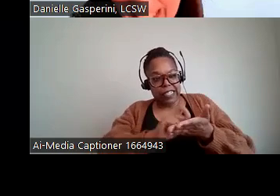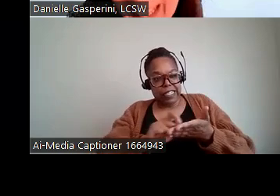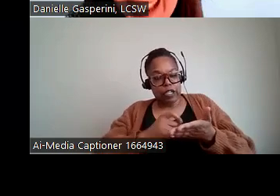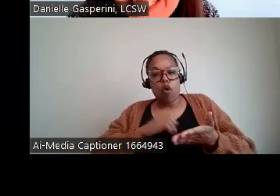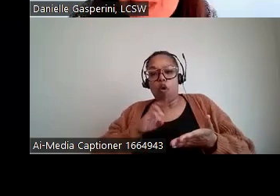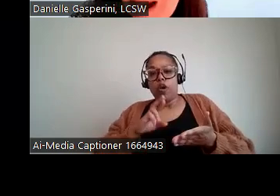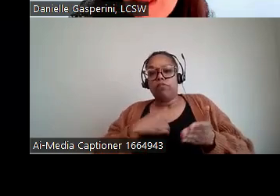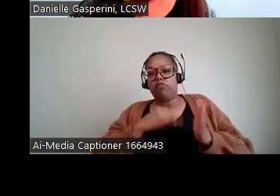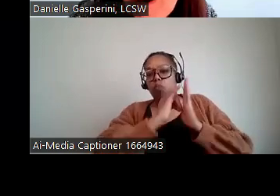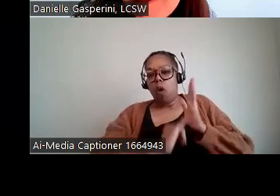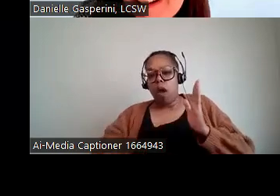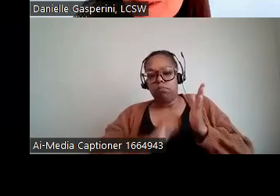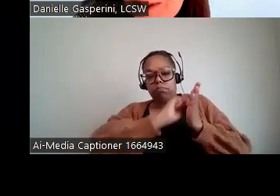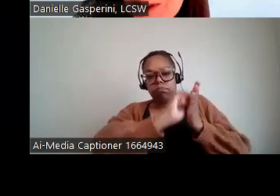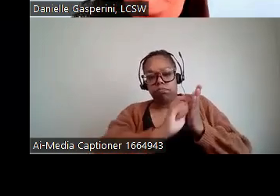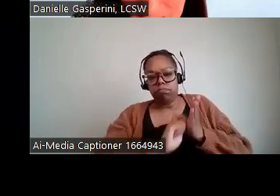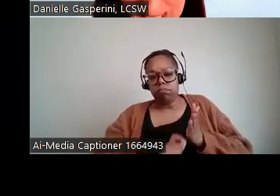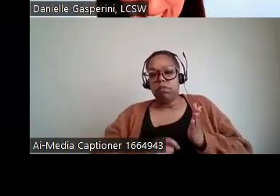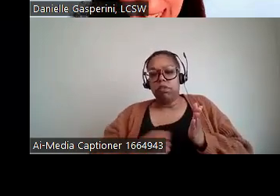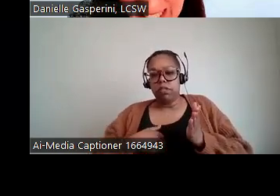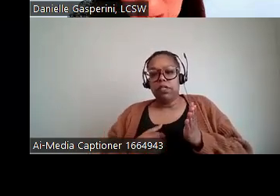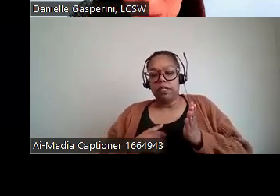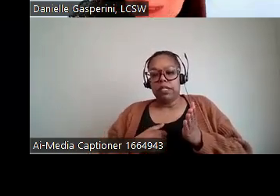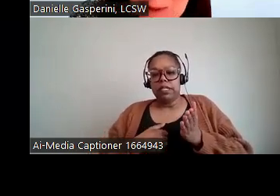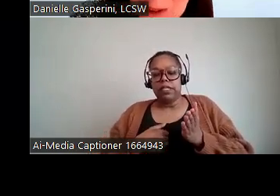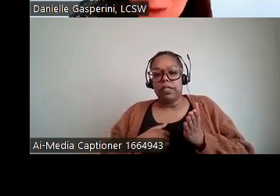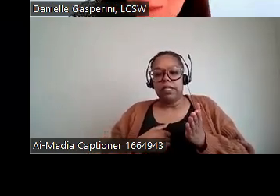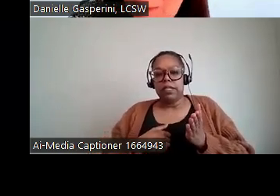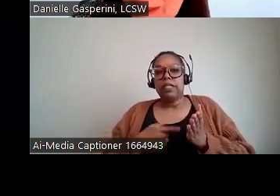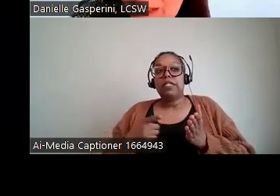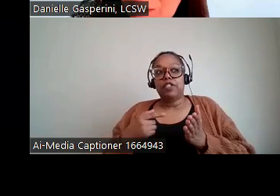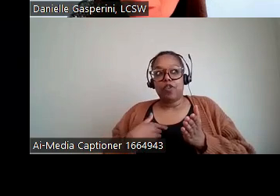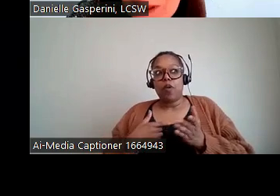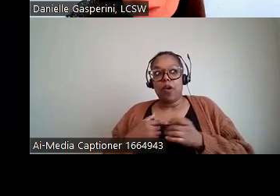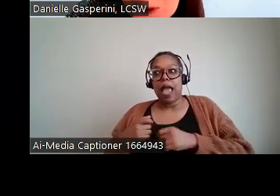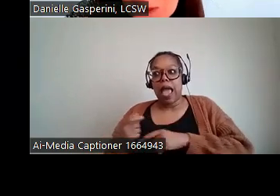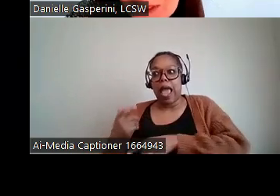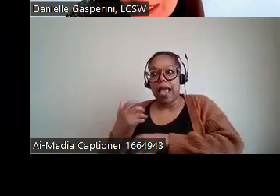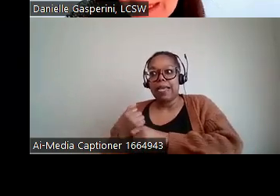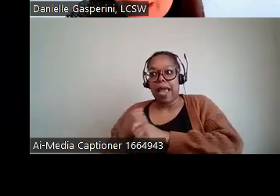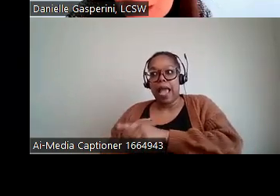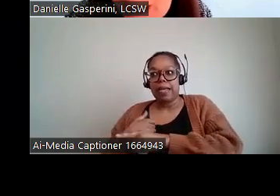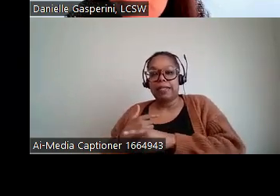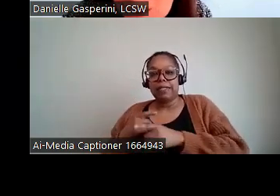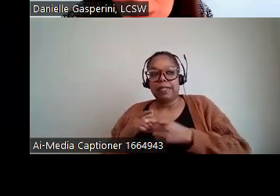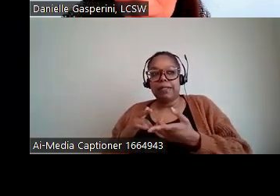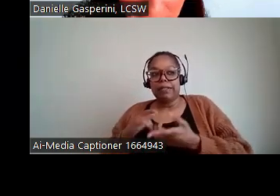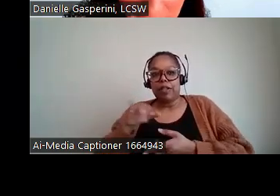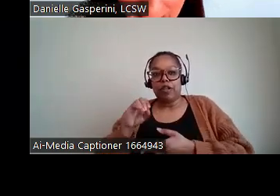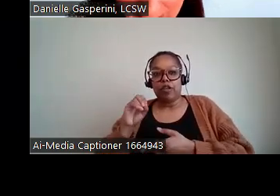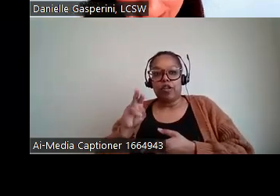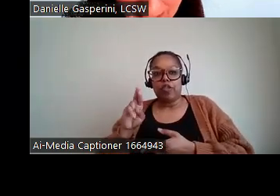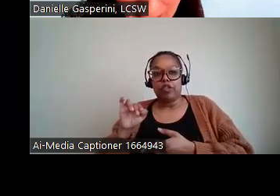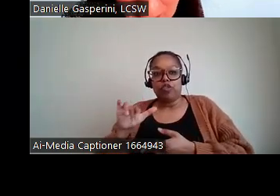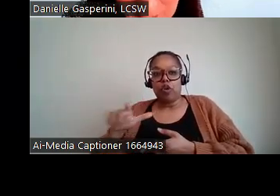feelings. And in the back of the car, I had a few journals. And so I was able to grab them and give him, a choice, and he got his favorite color,